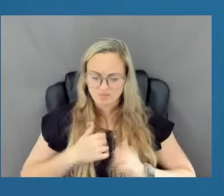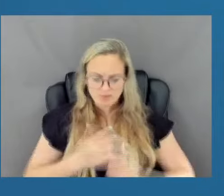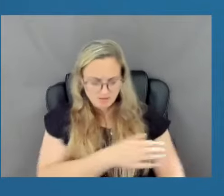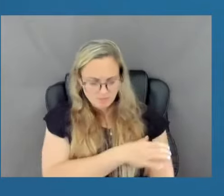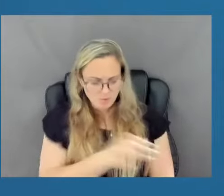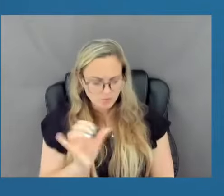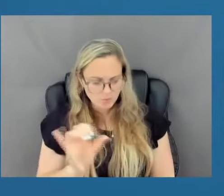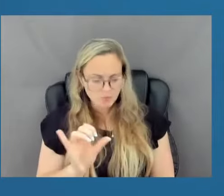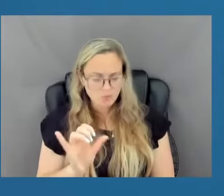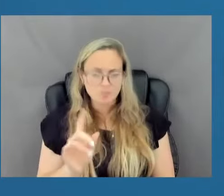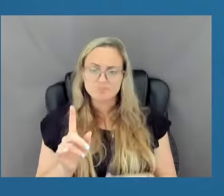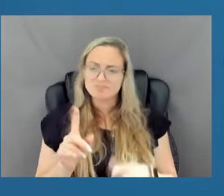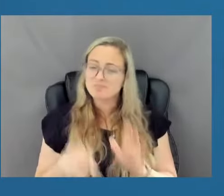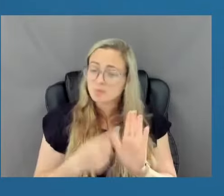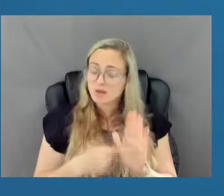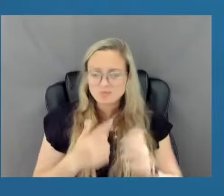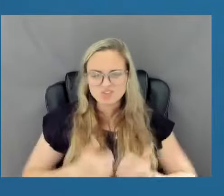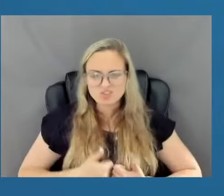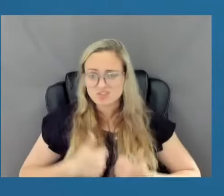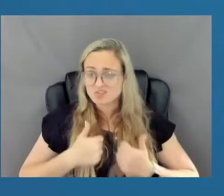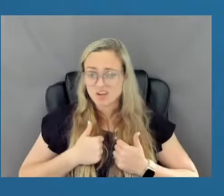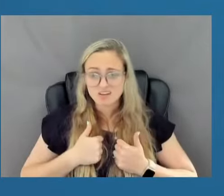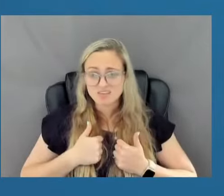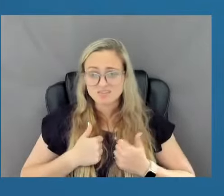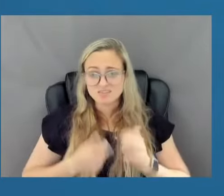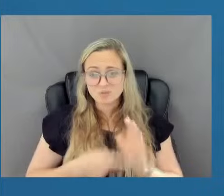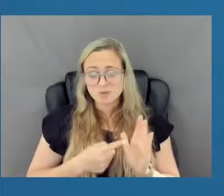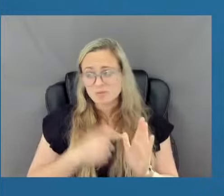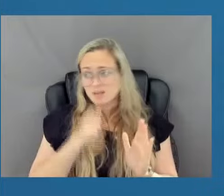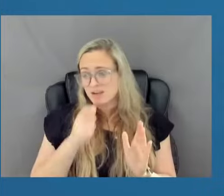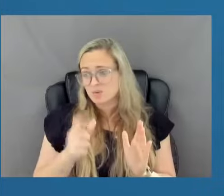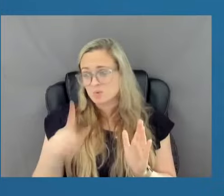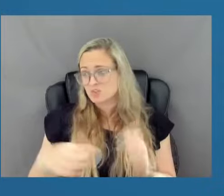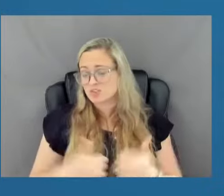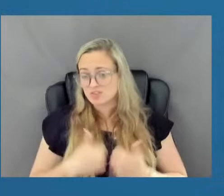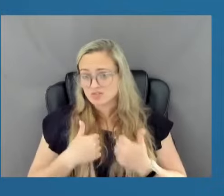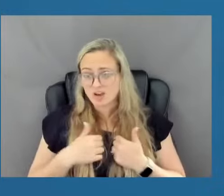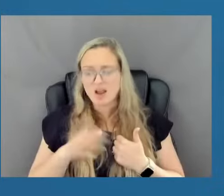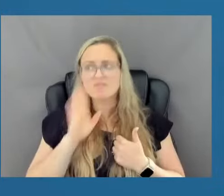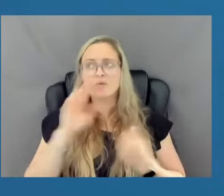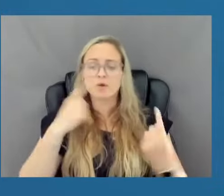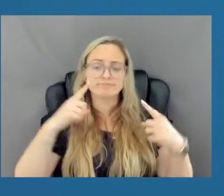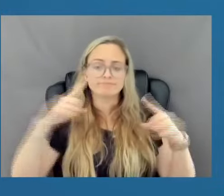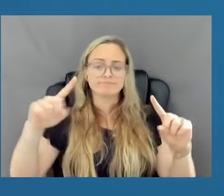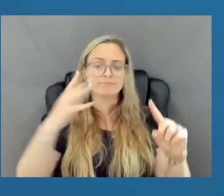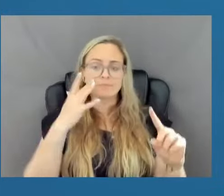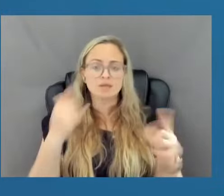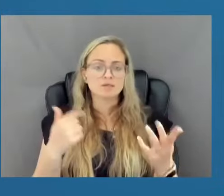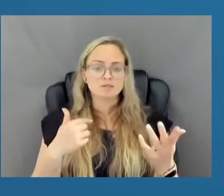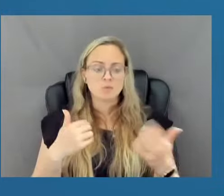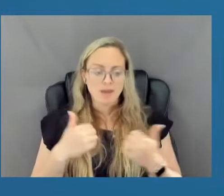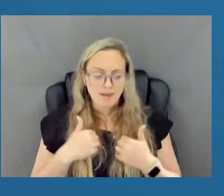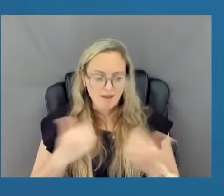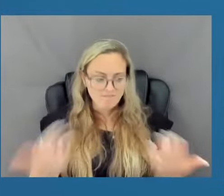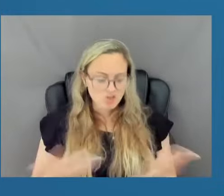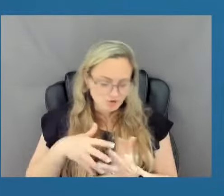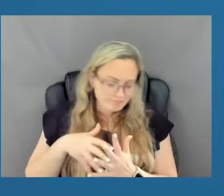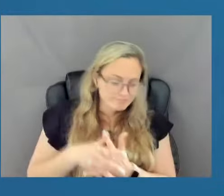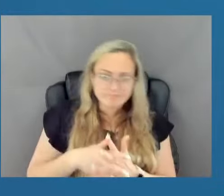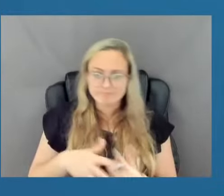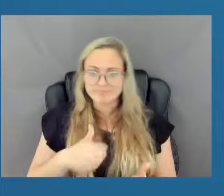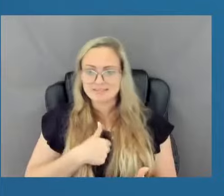of survival sometimes, and I know I don't just survive, I will always thrive because of what I have embedded in me,